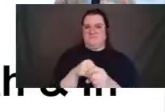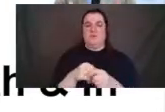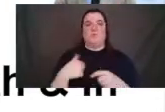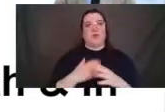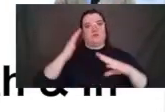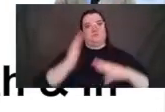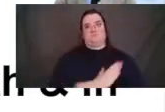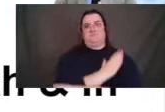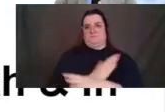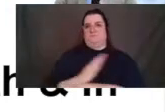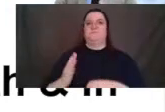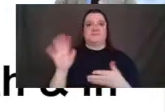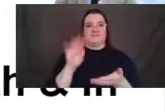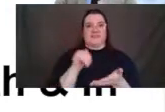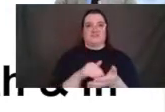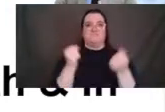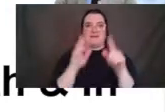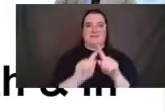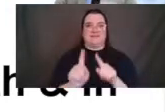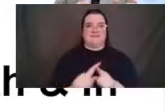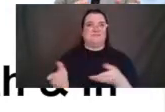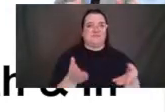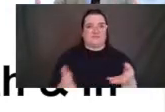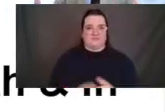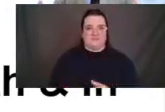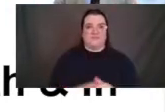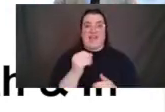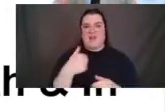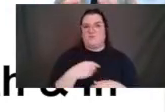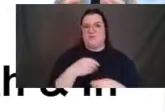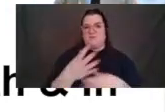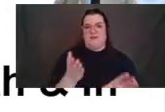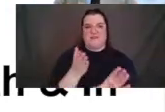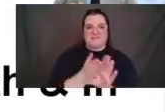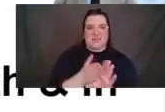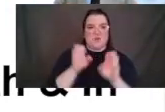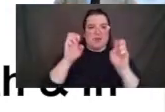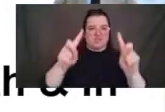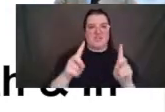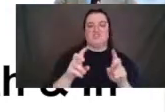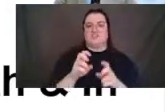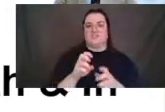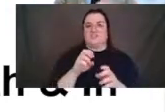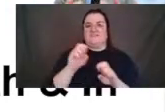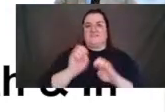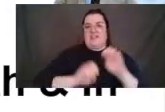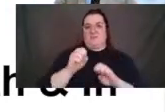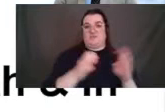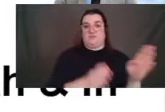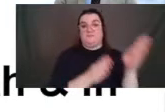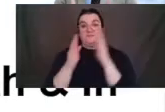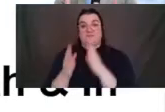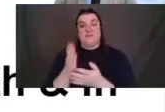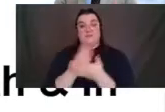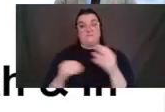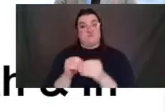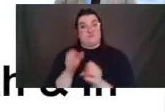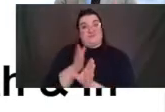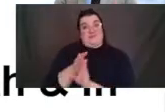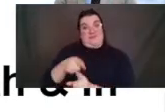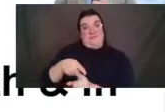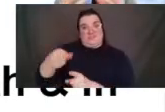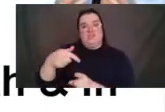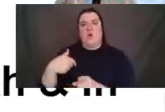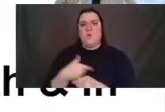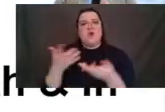services. We're also providing psychoeducational evaluations. Some of our services, more in the psychology domain, we're providing services already via